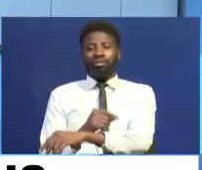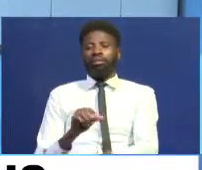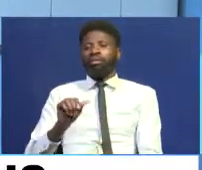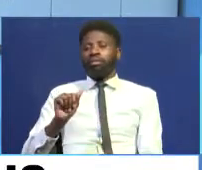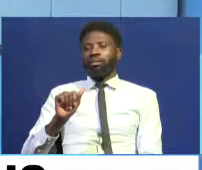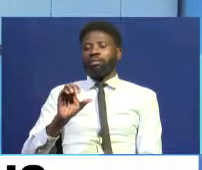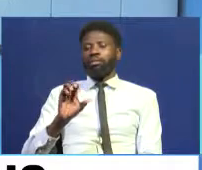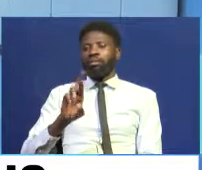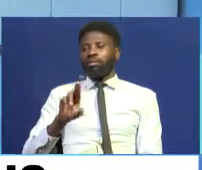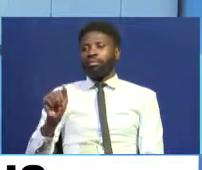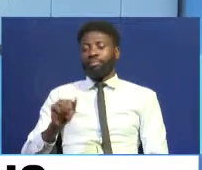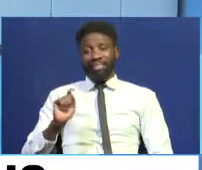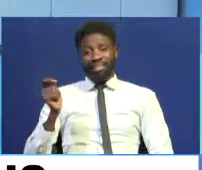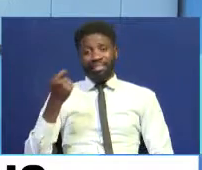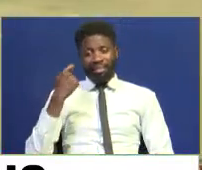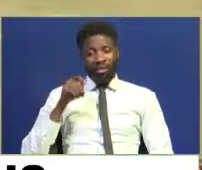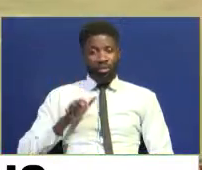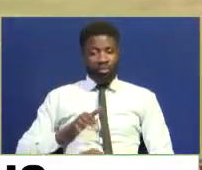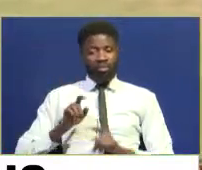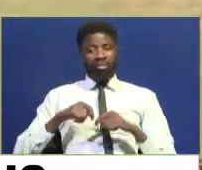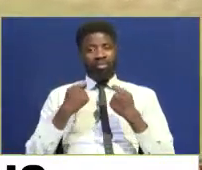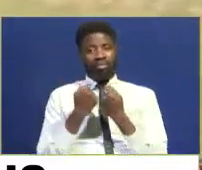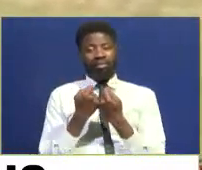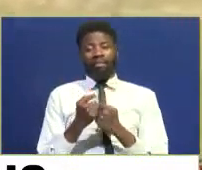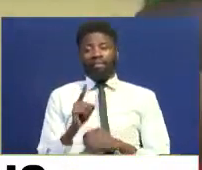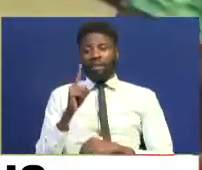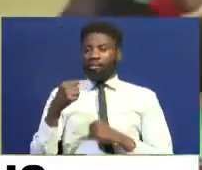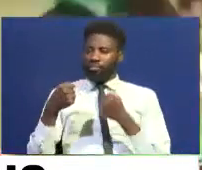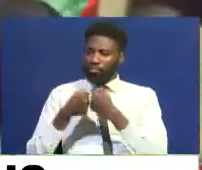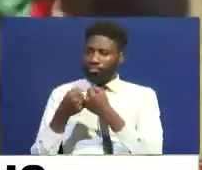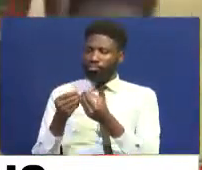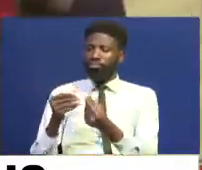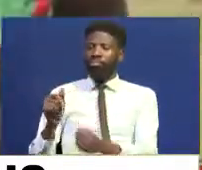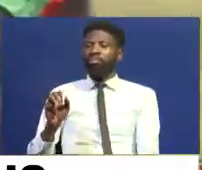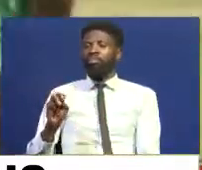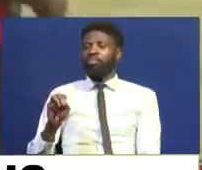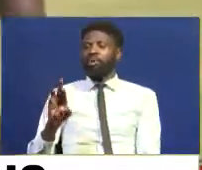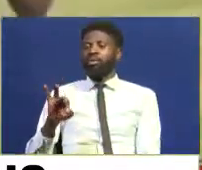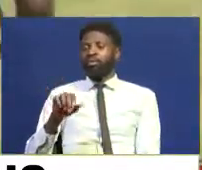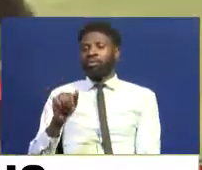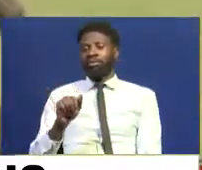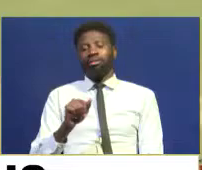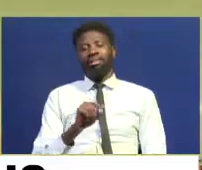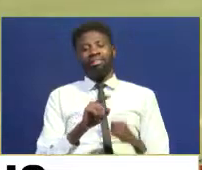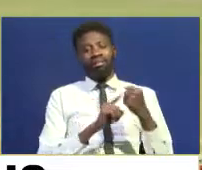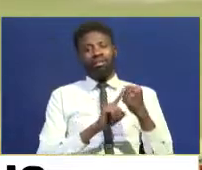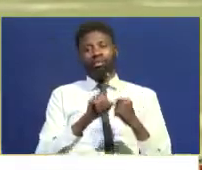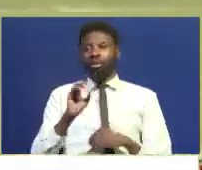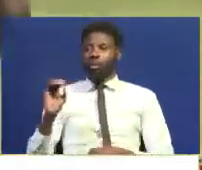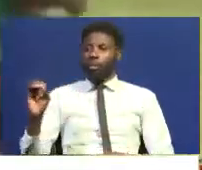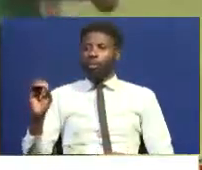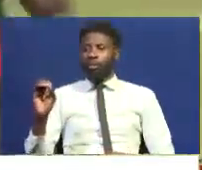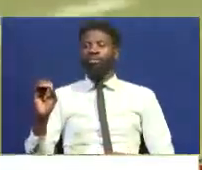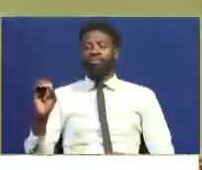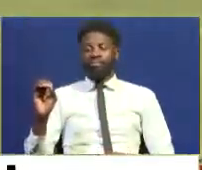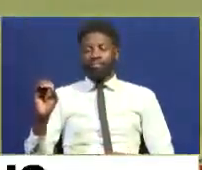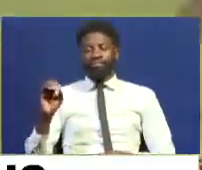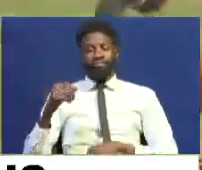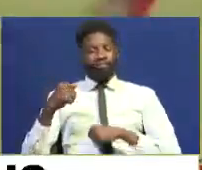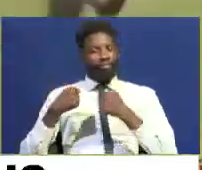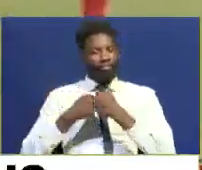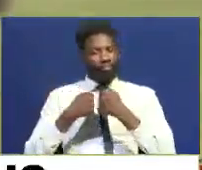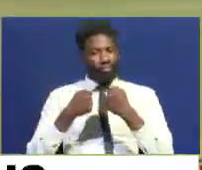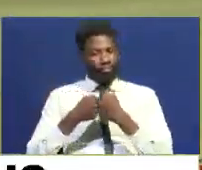The Kenya Lionesses started their campaign in style to thrash Mauritius 61-0 in a one-sided match played at the